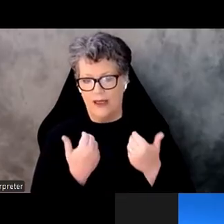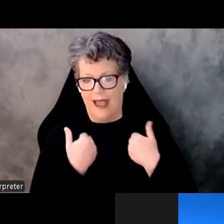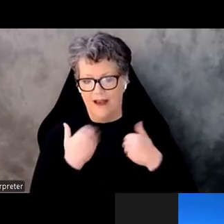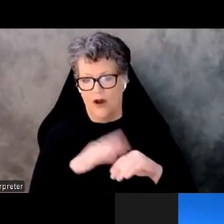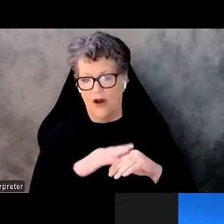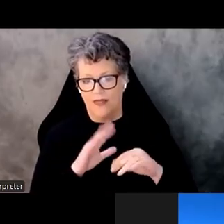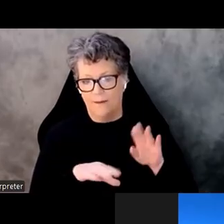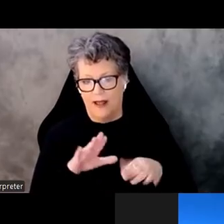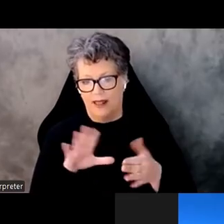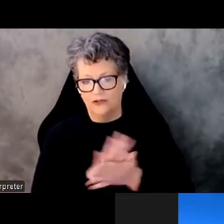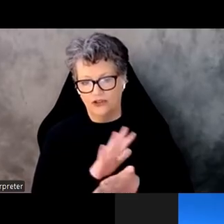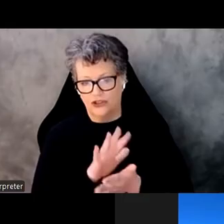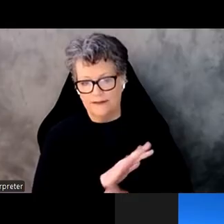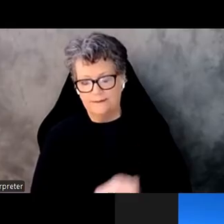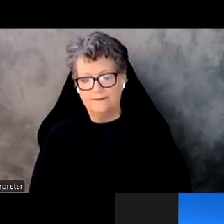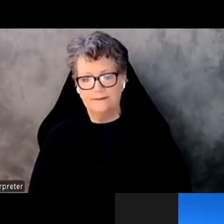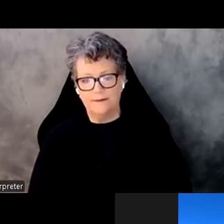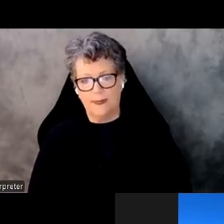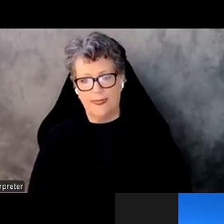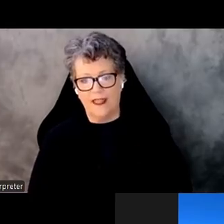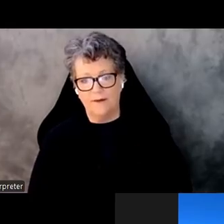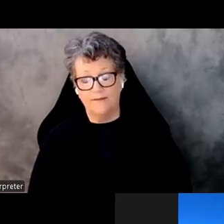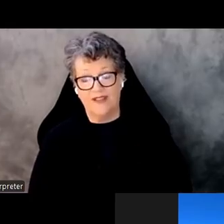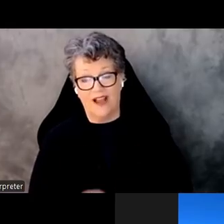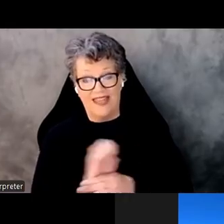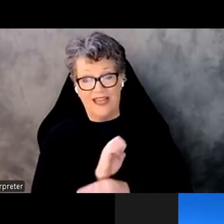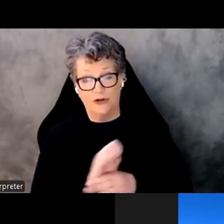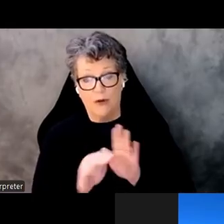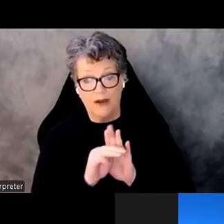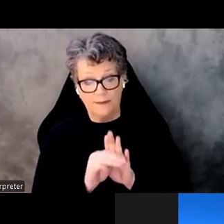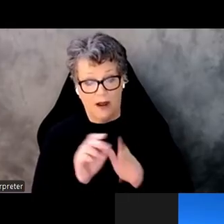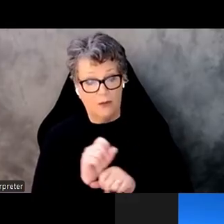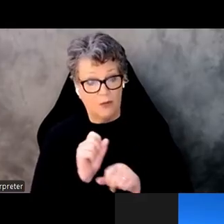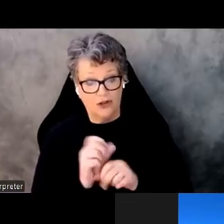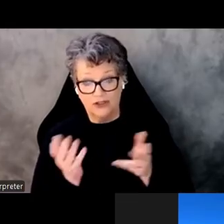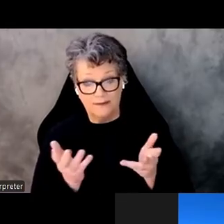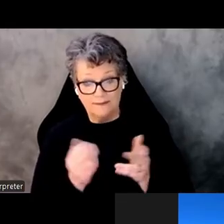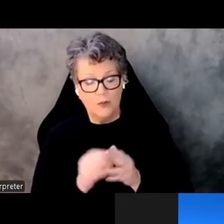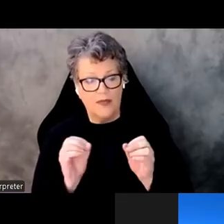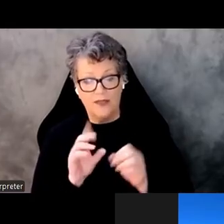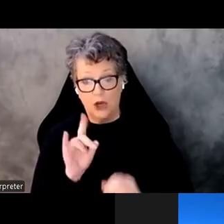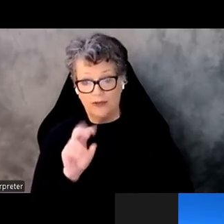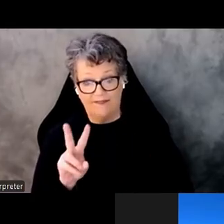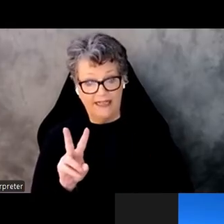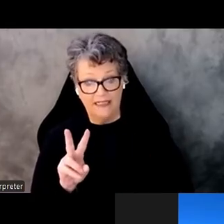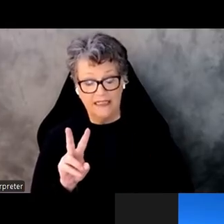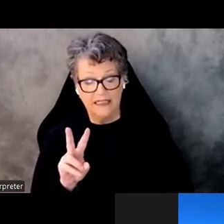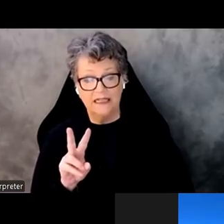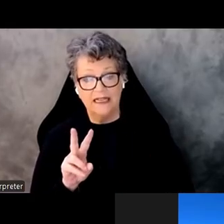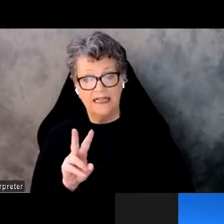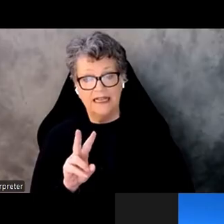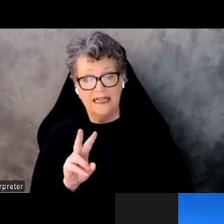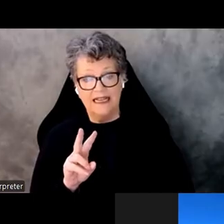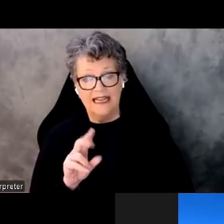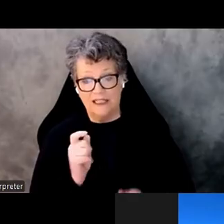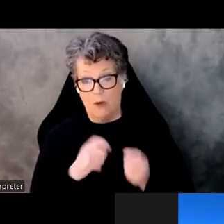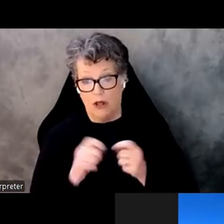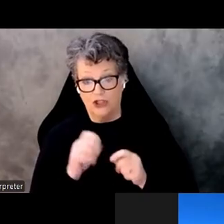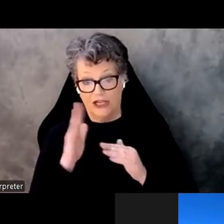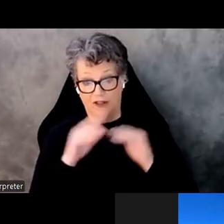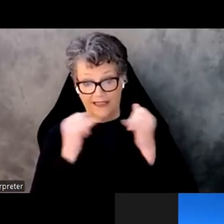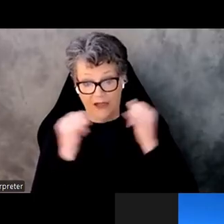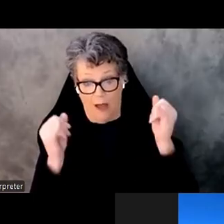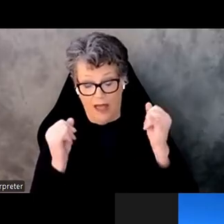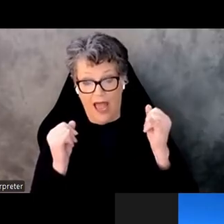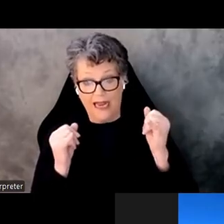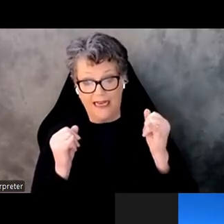sheet. Because the way the enterprise model works with no dividends is a small change on the top line can